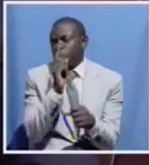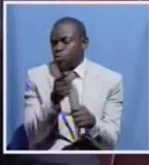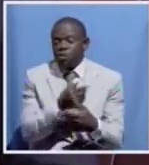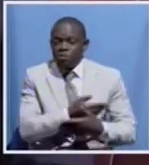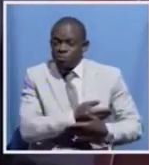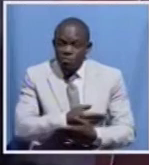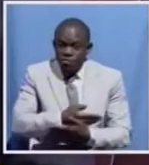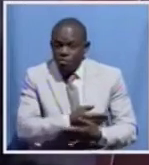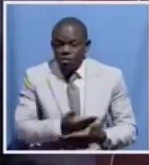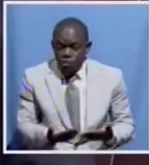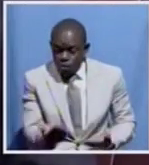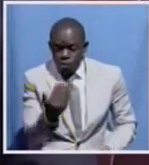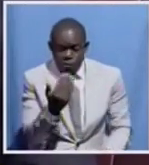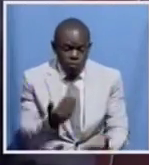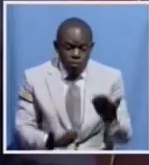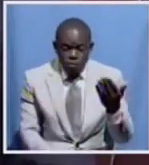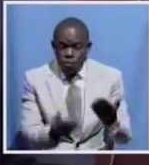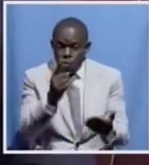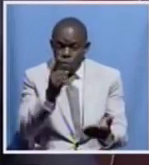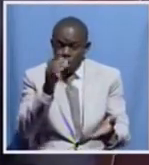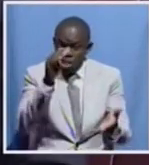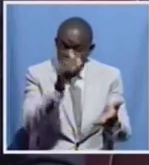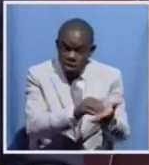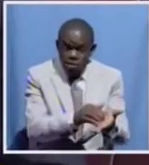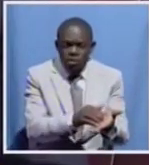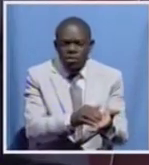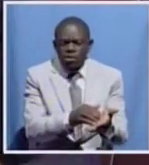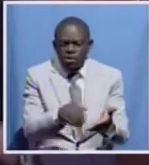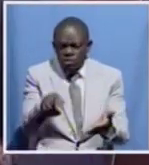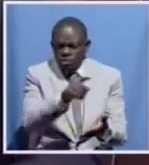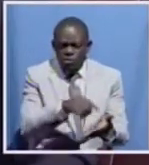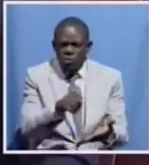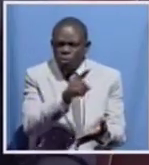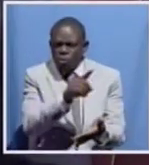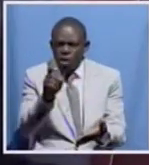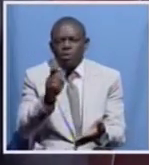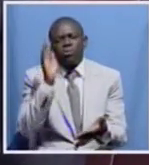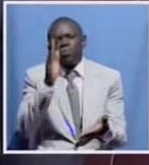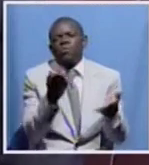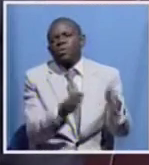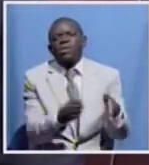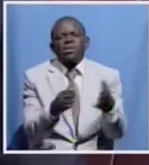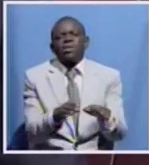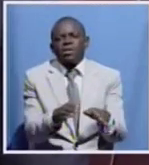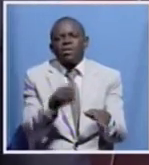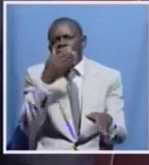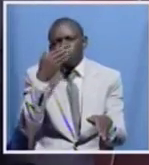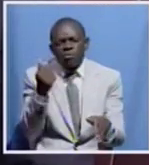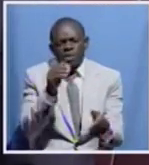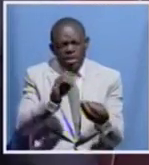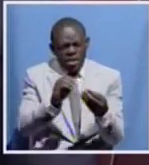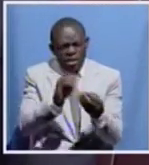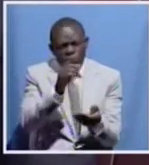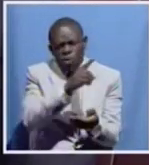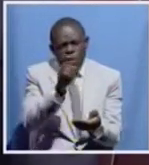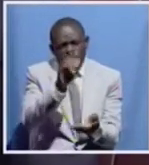every 1,000 that are born, only maybe 2 or 3 die. Even they should not die at all. But if